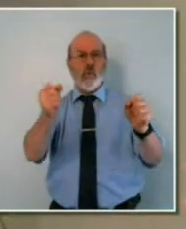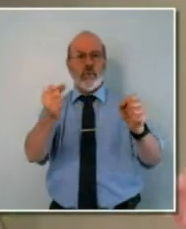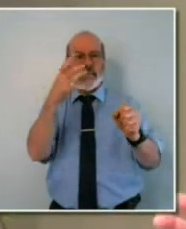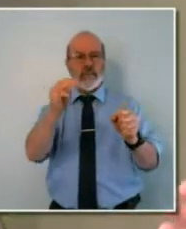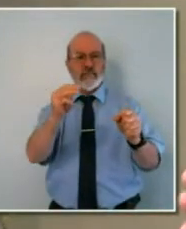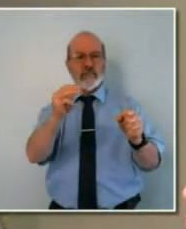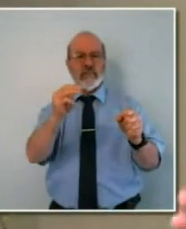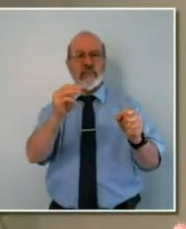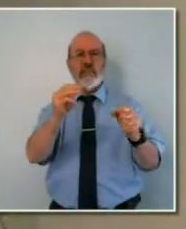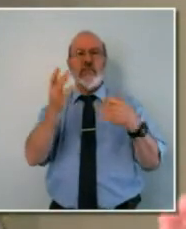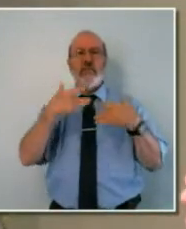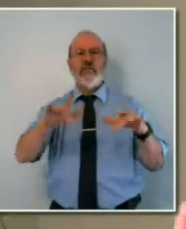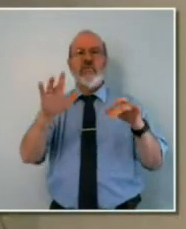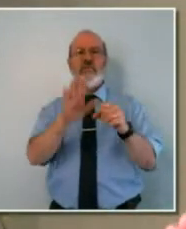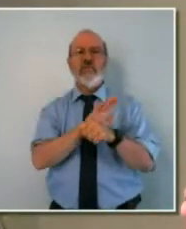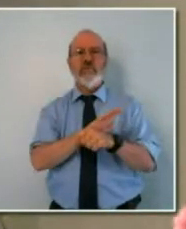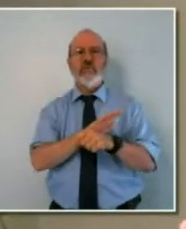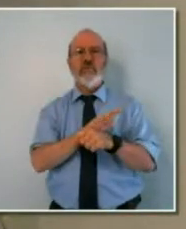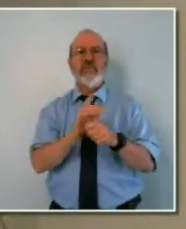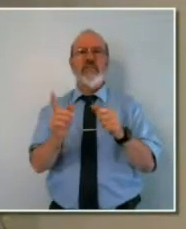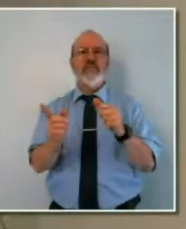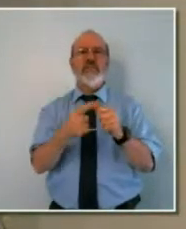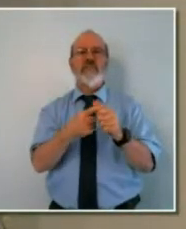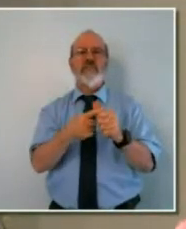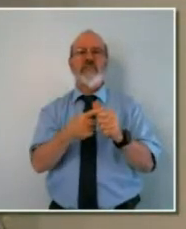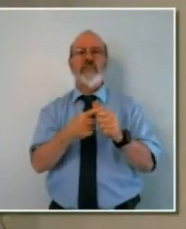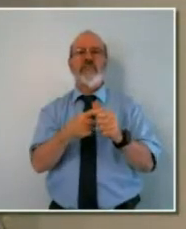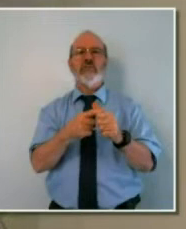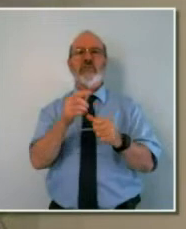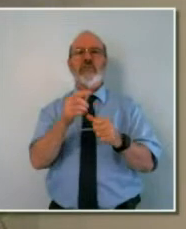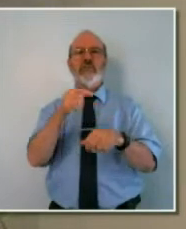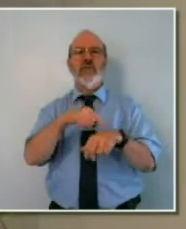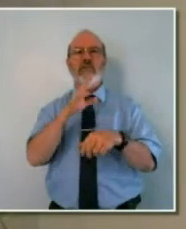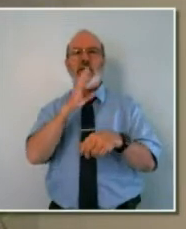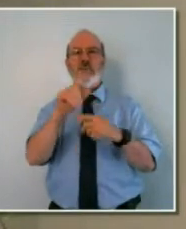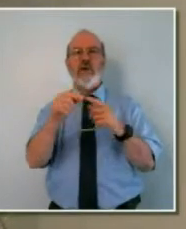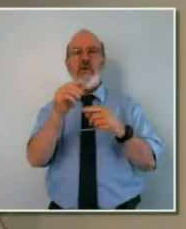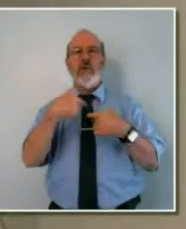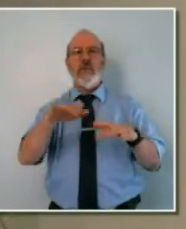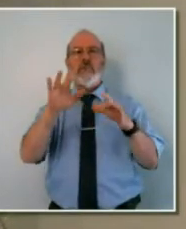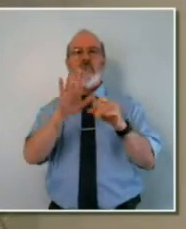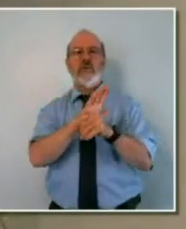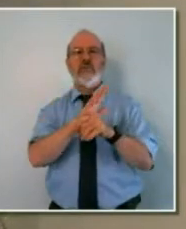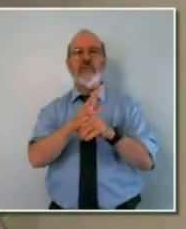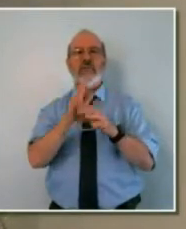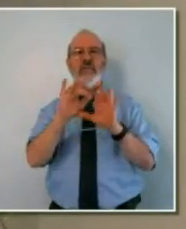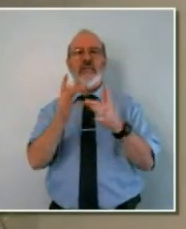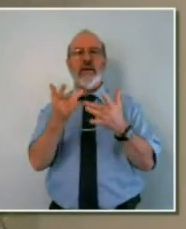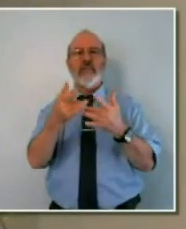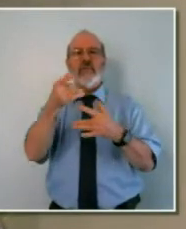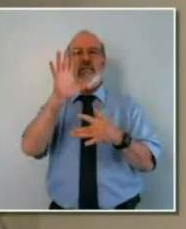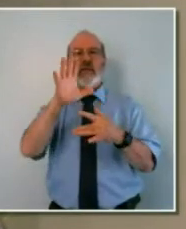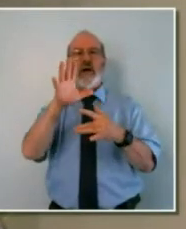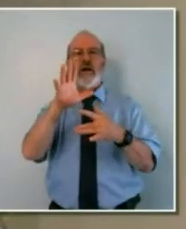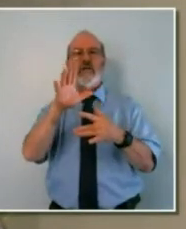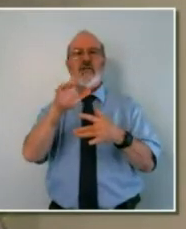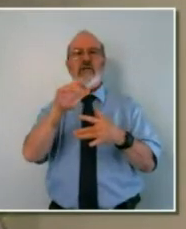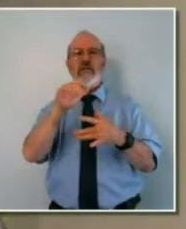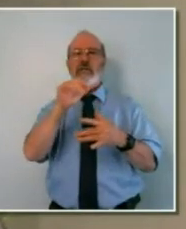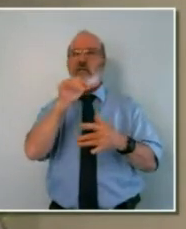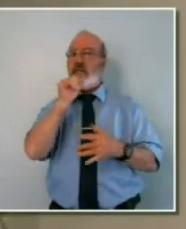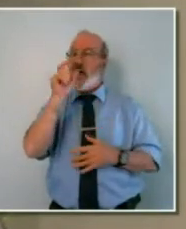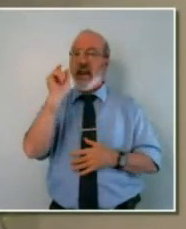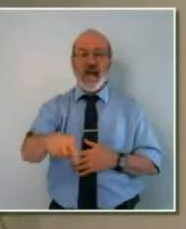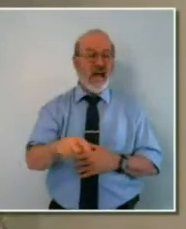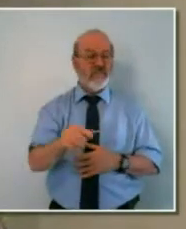was mercy. That's the first mention of the word mercy or merciful in Scripture. God not having to do it,